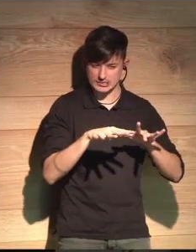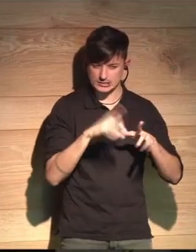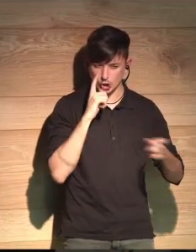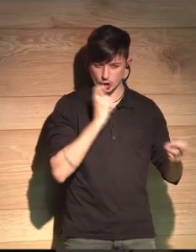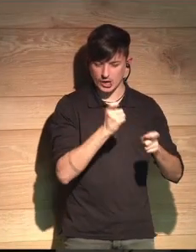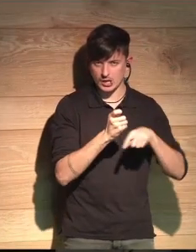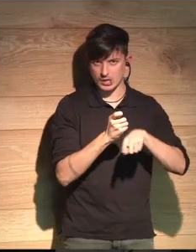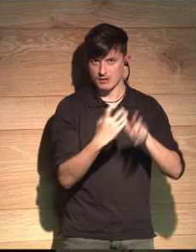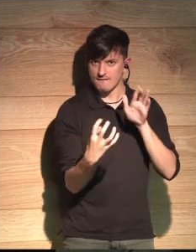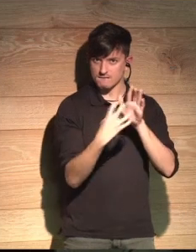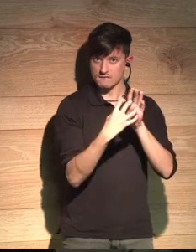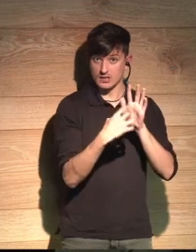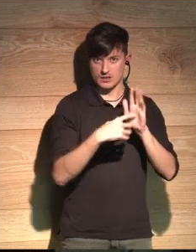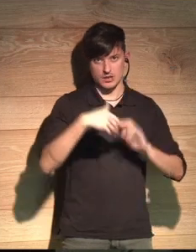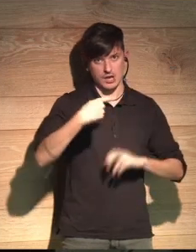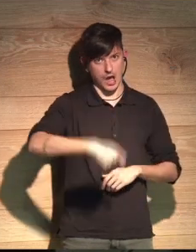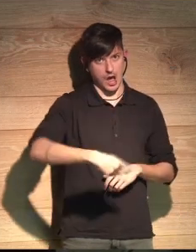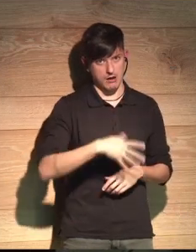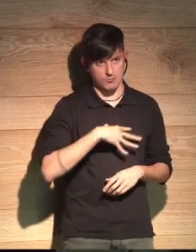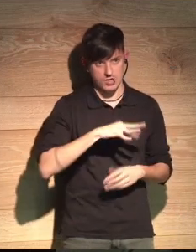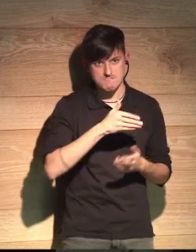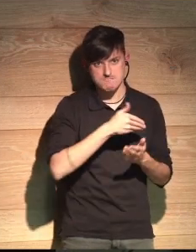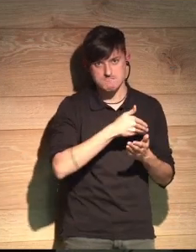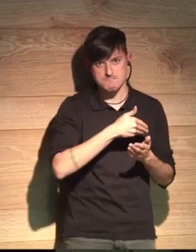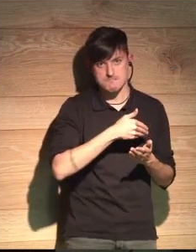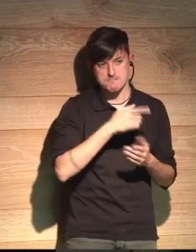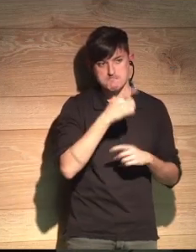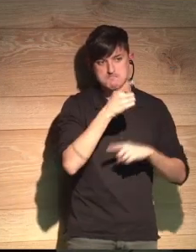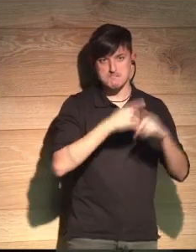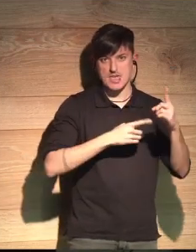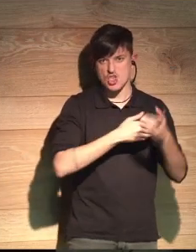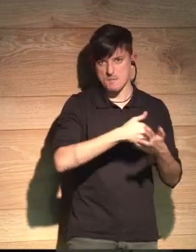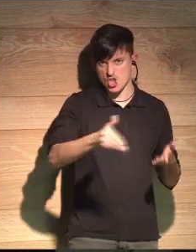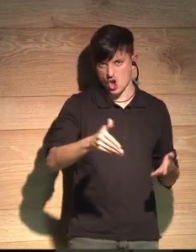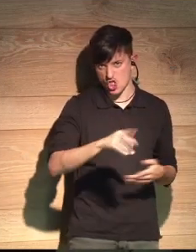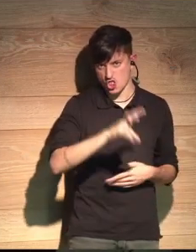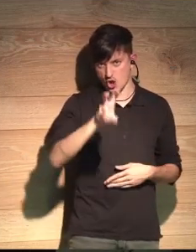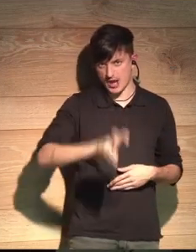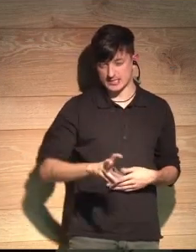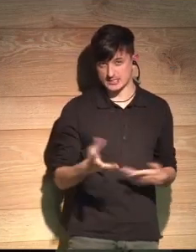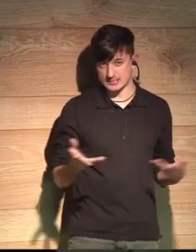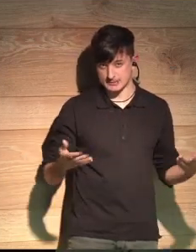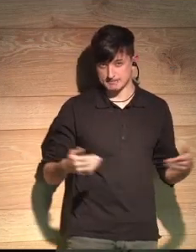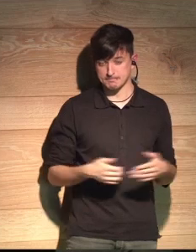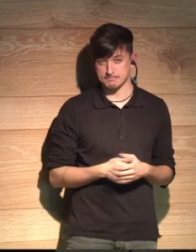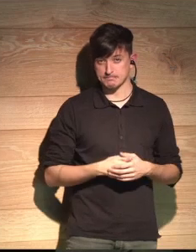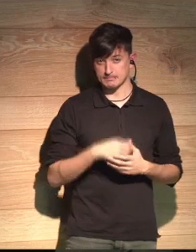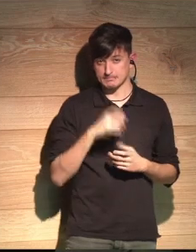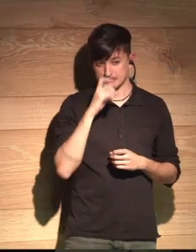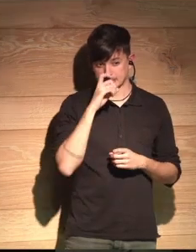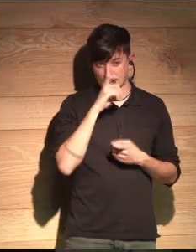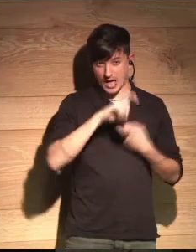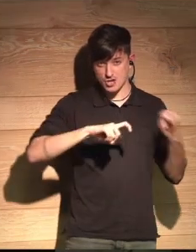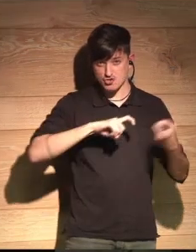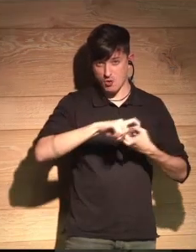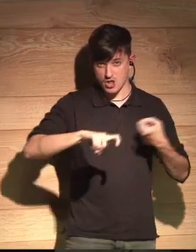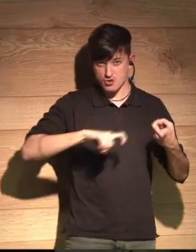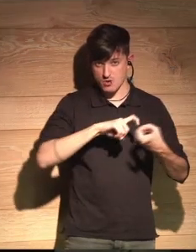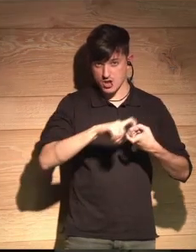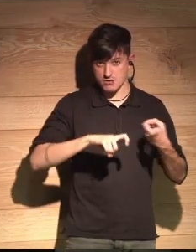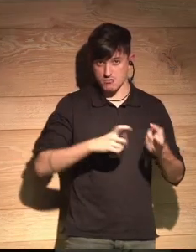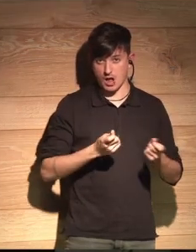up to $500,000 per year. So you cannot do it on all the bridges in a country. But, as I was telling you before today, every